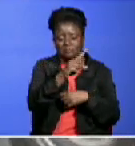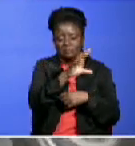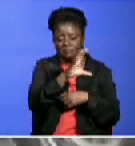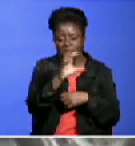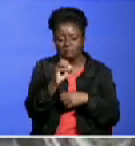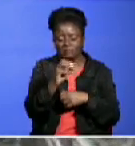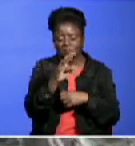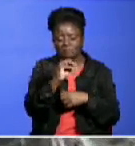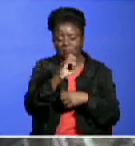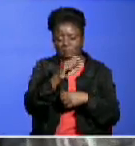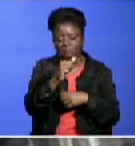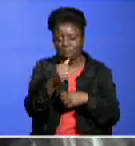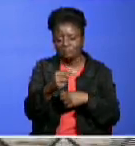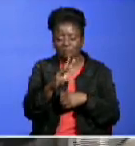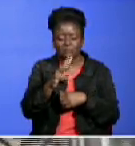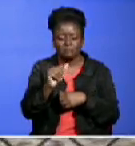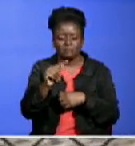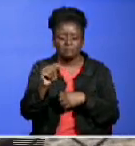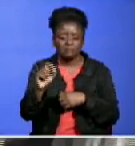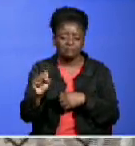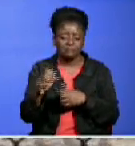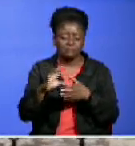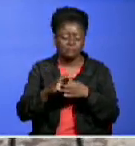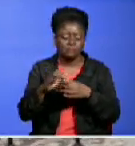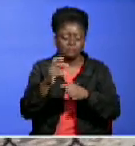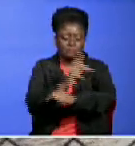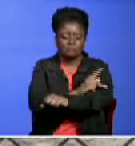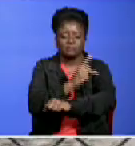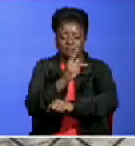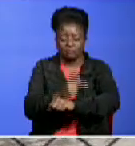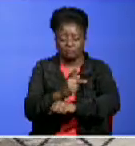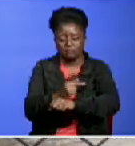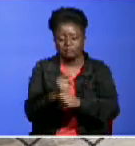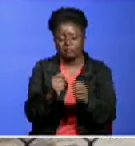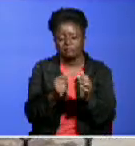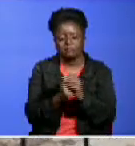250 megawatts this summer. Cleopatra Murphy, ZNS Network News.